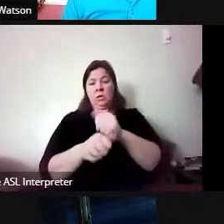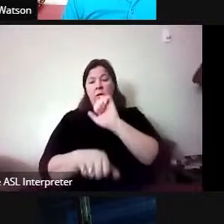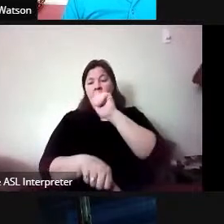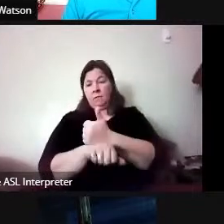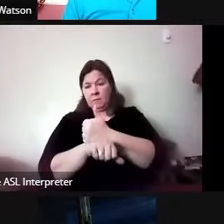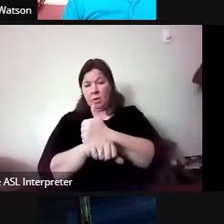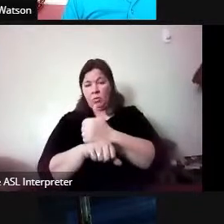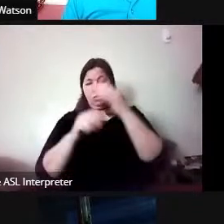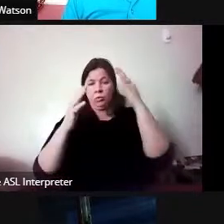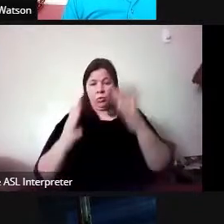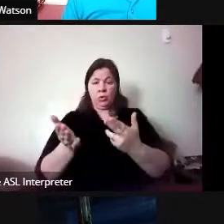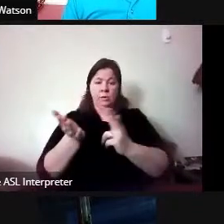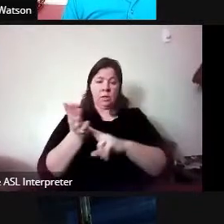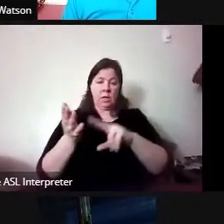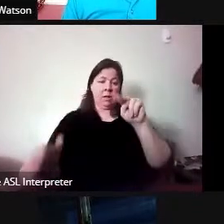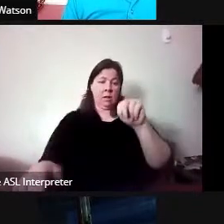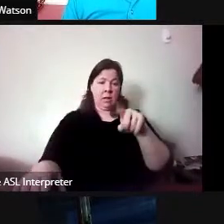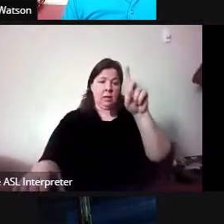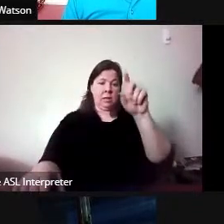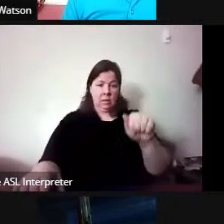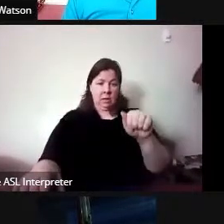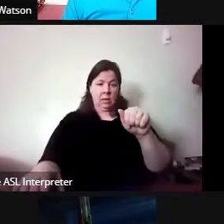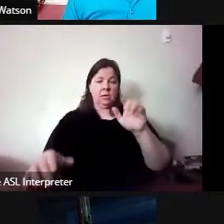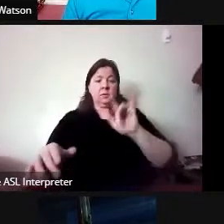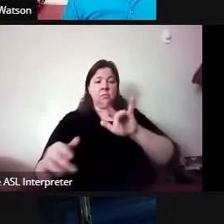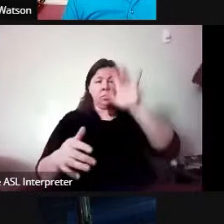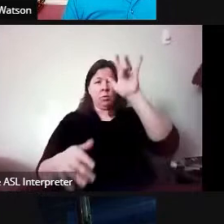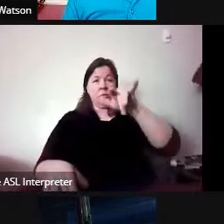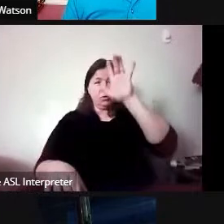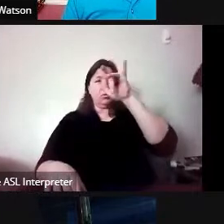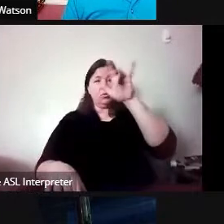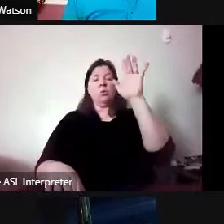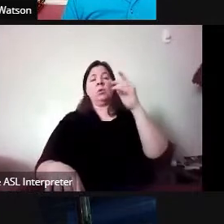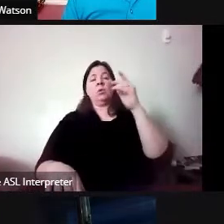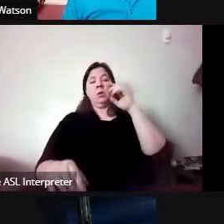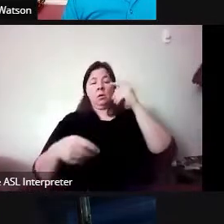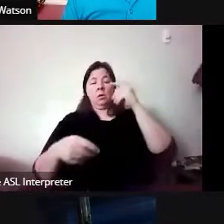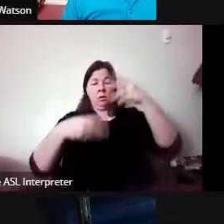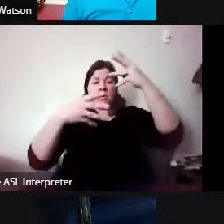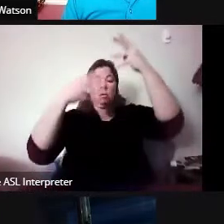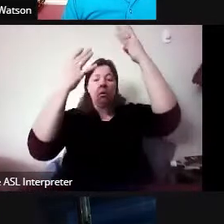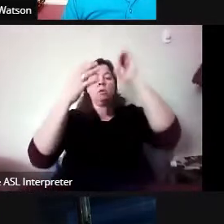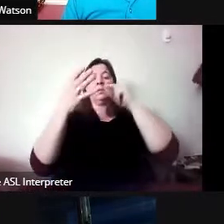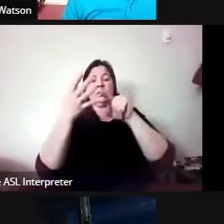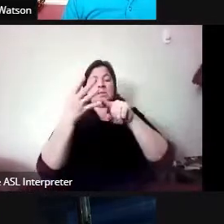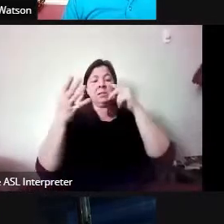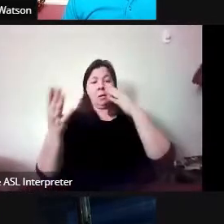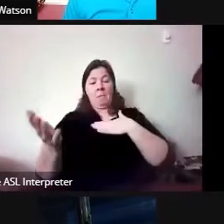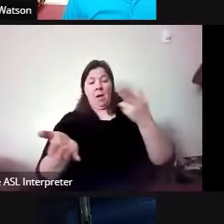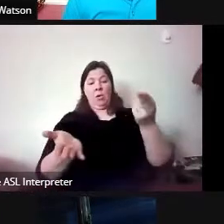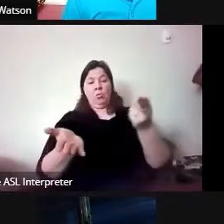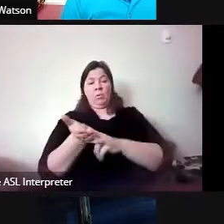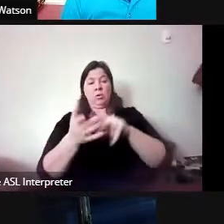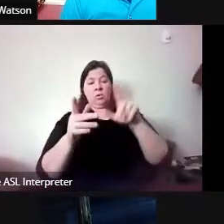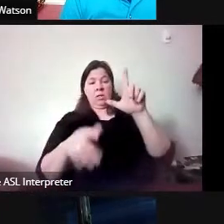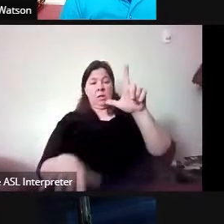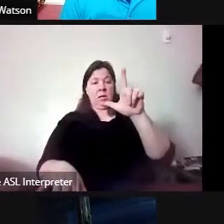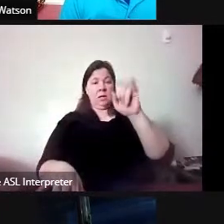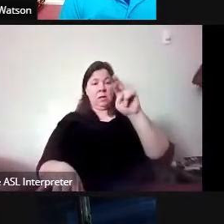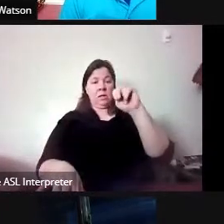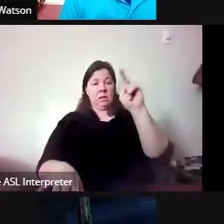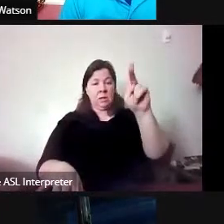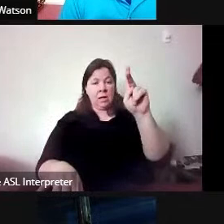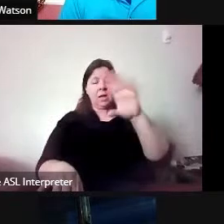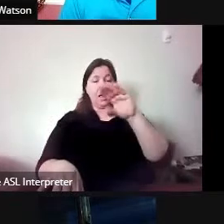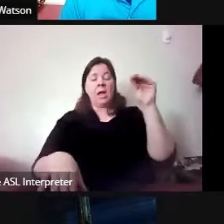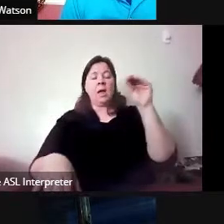NDA, My Links, scroll all the way down. At the bottom, you'll see my registration link and you'll see Academy